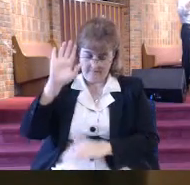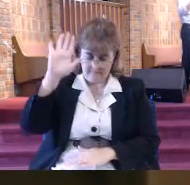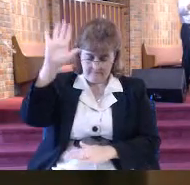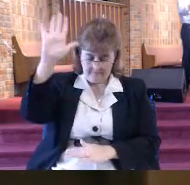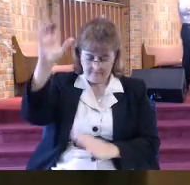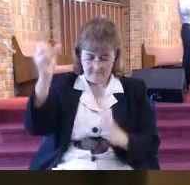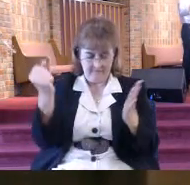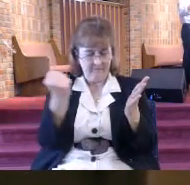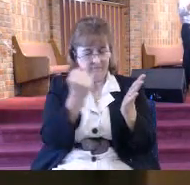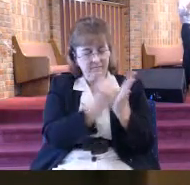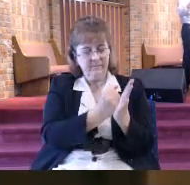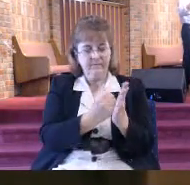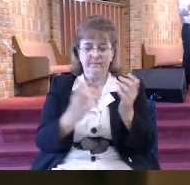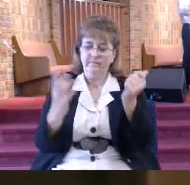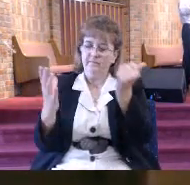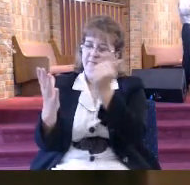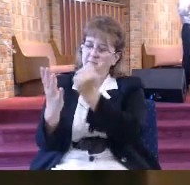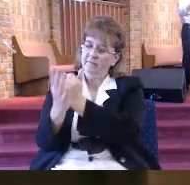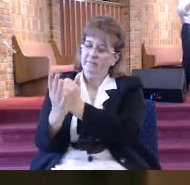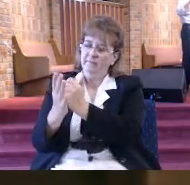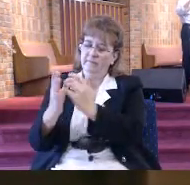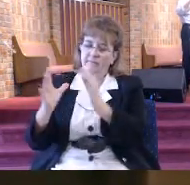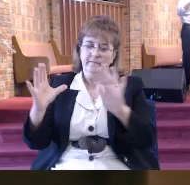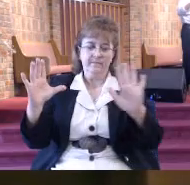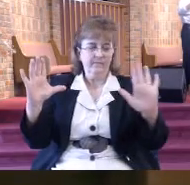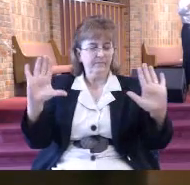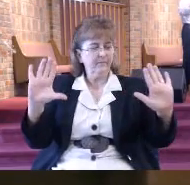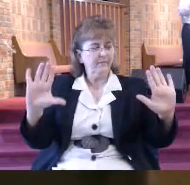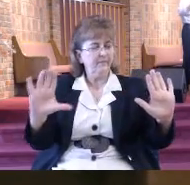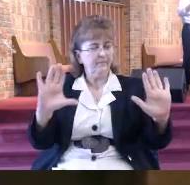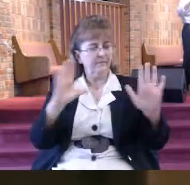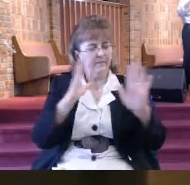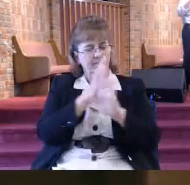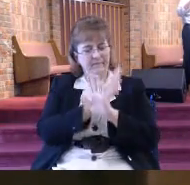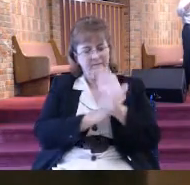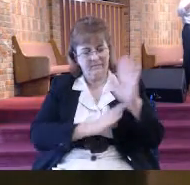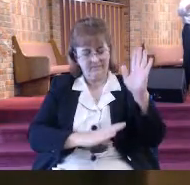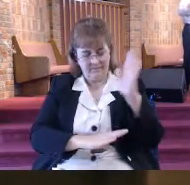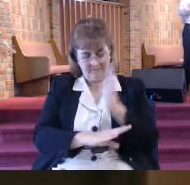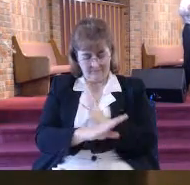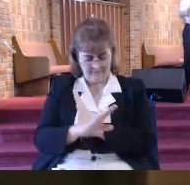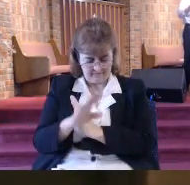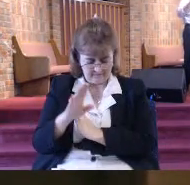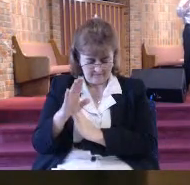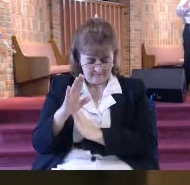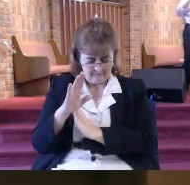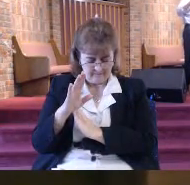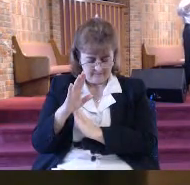By His nail pierced hands.